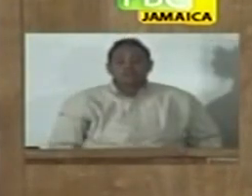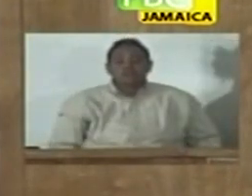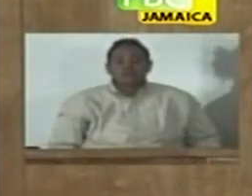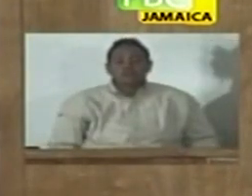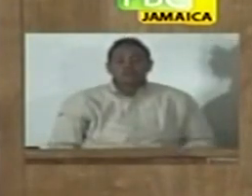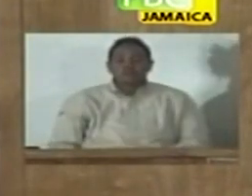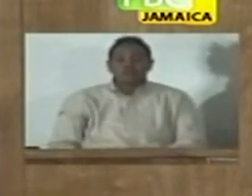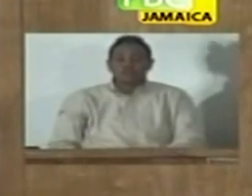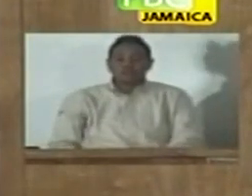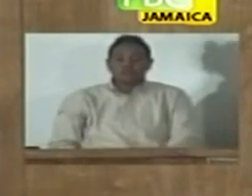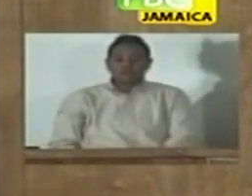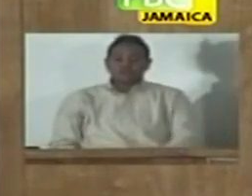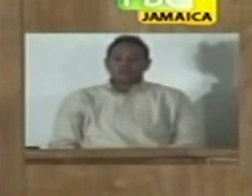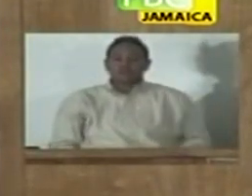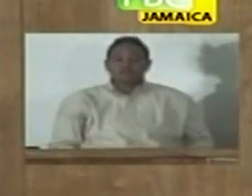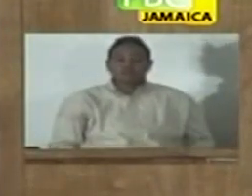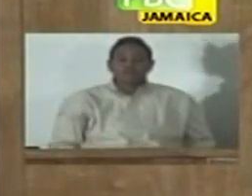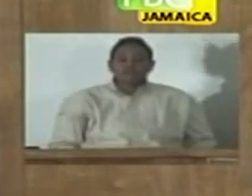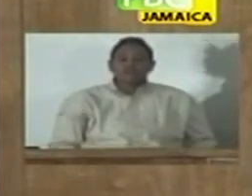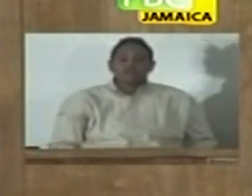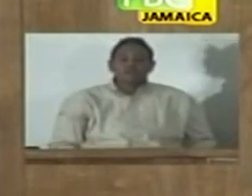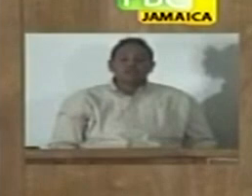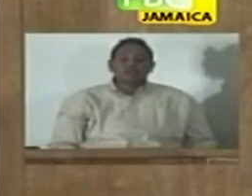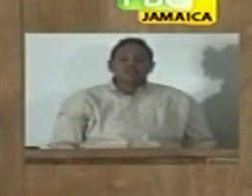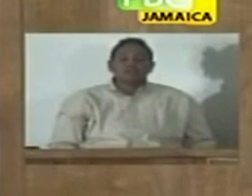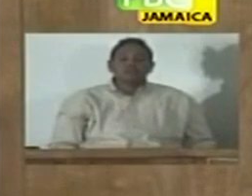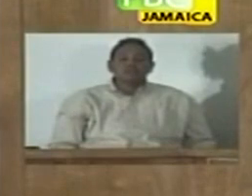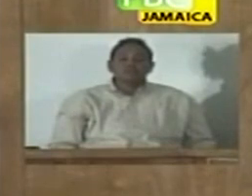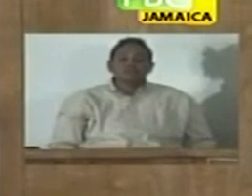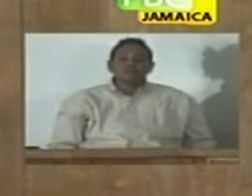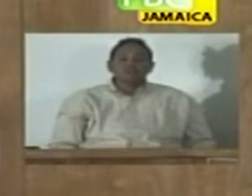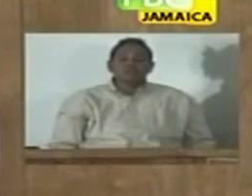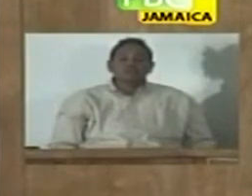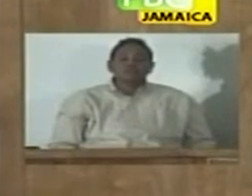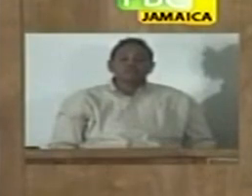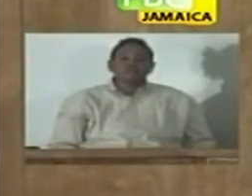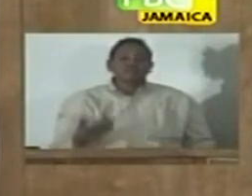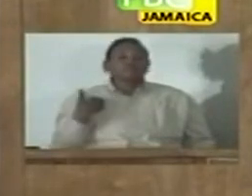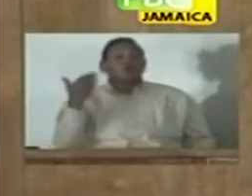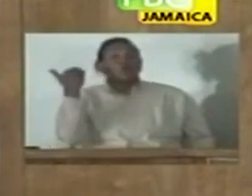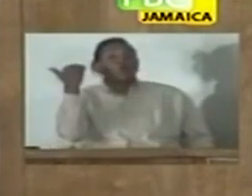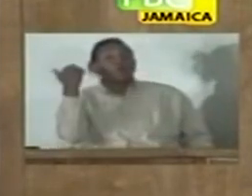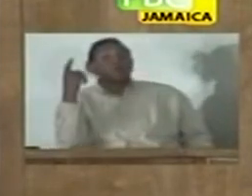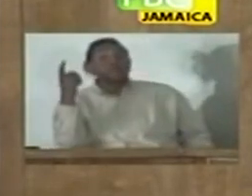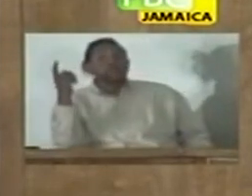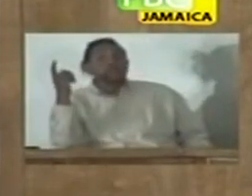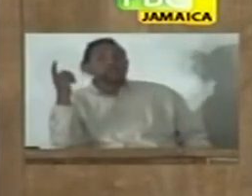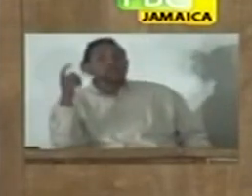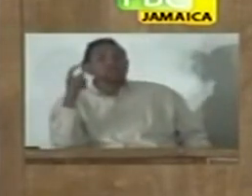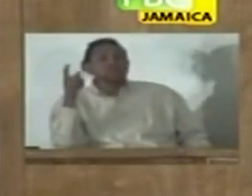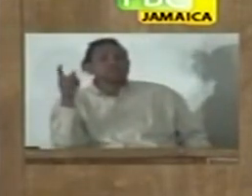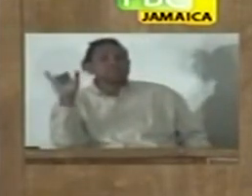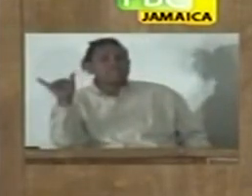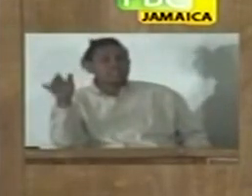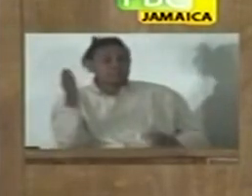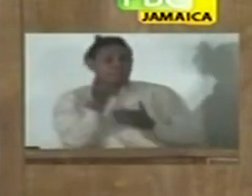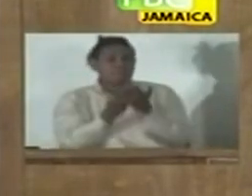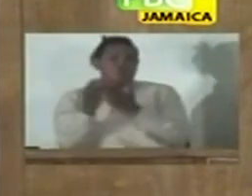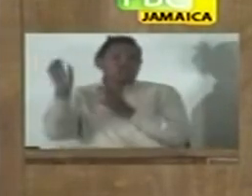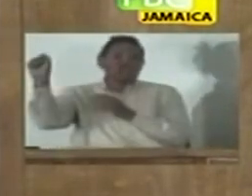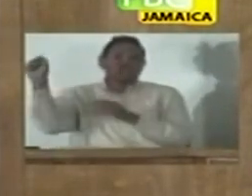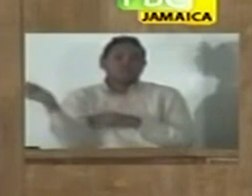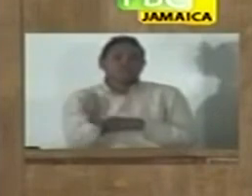I'll come to that, Senator Knight. So that is coming to the budget. Senator Webby, that's